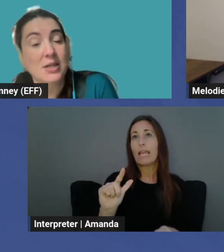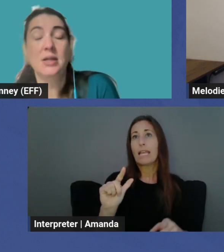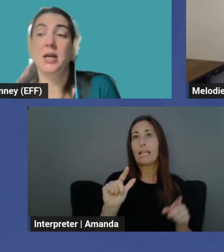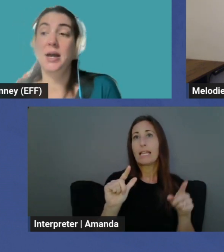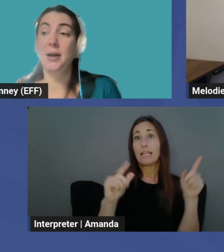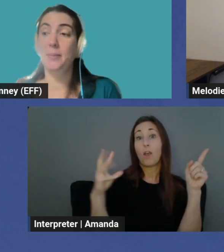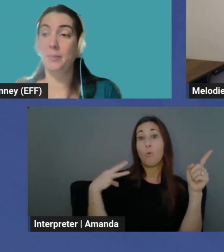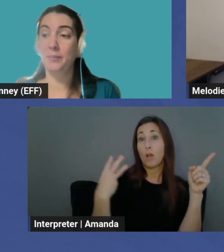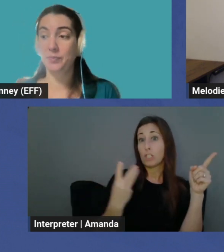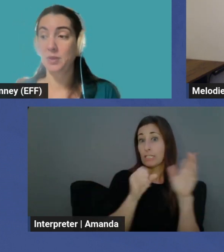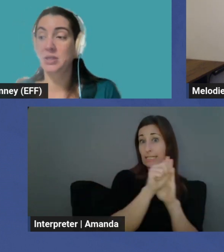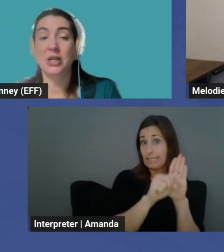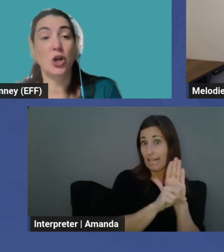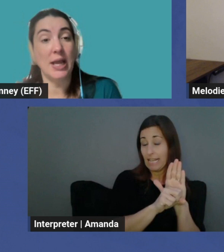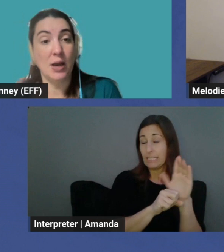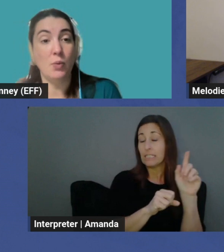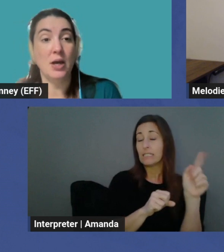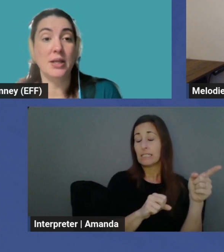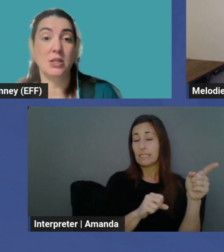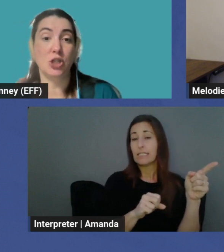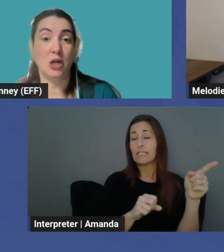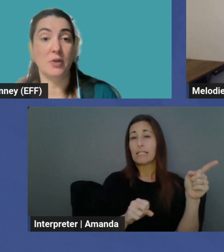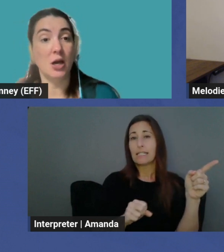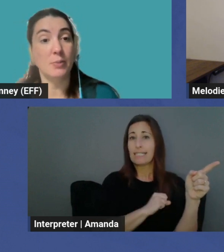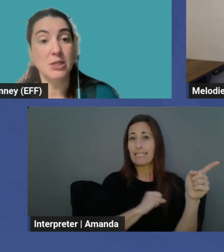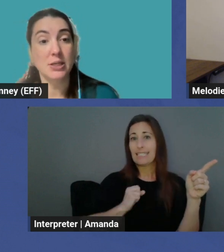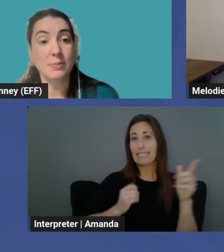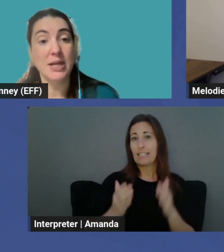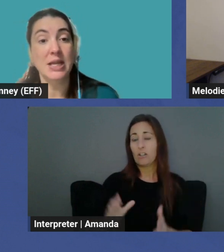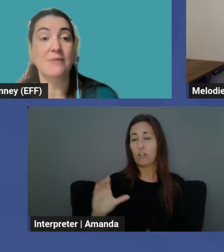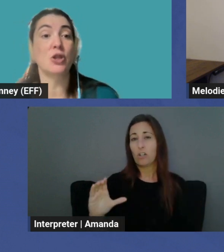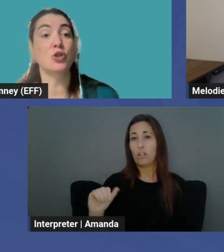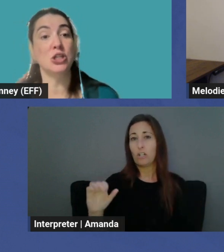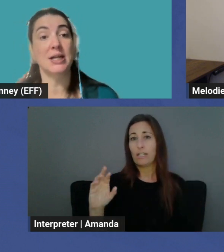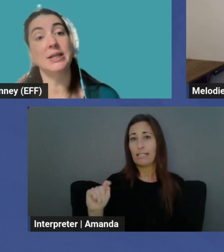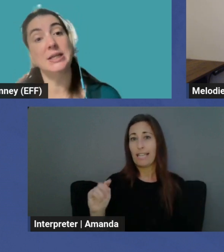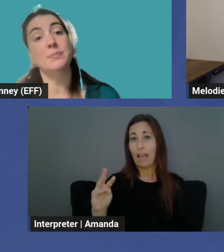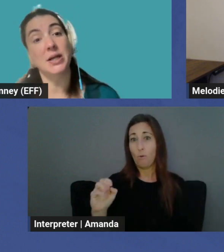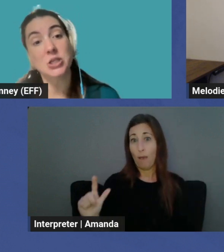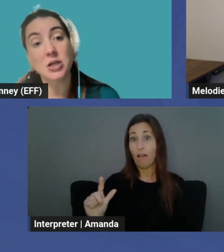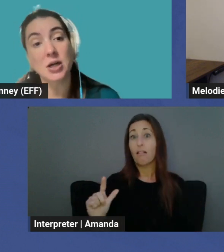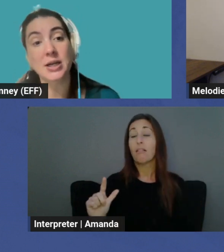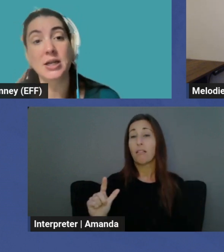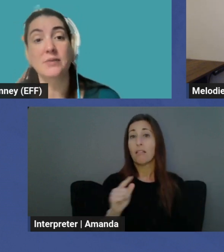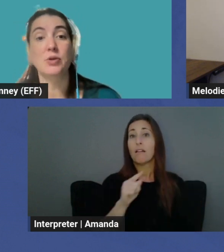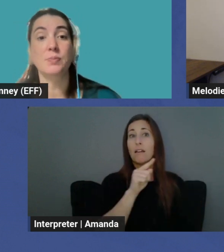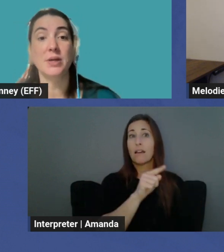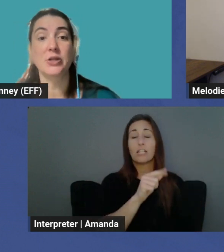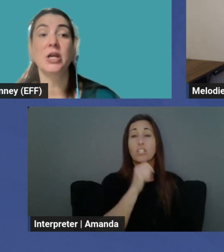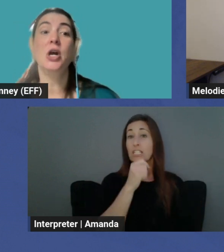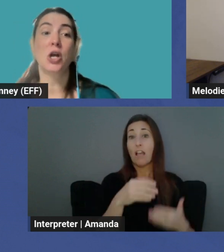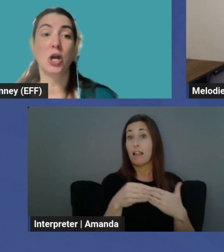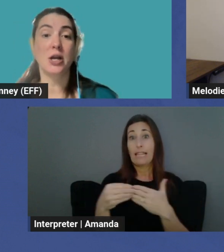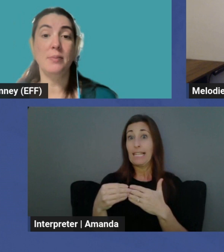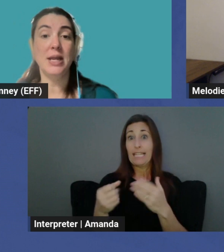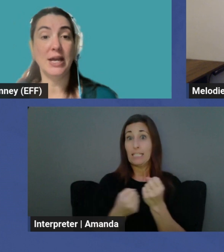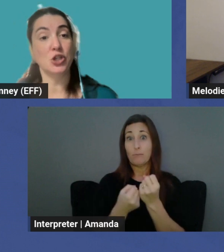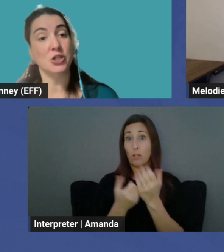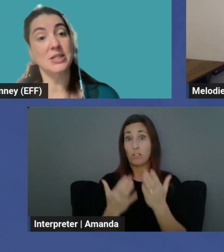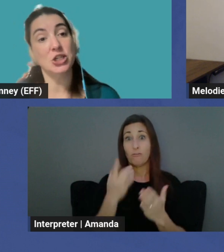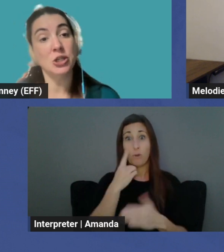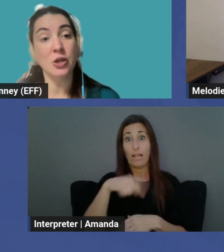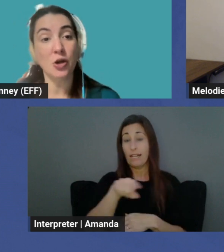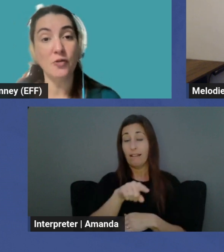State. Senator Cantwell is the chair of the Commerce Committee, and even though she's not a lead sponsor on any of those bills, her committee